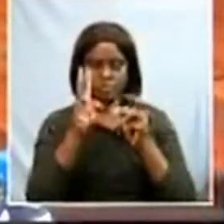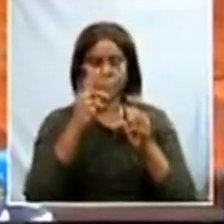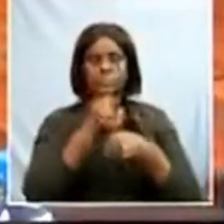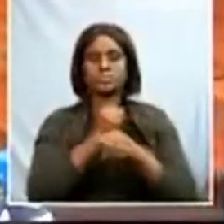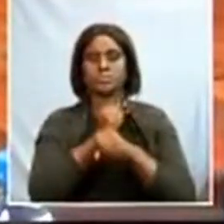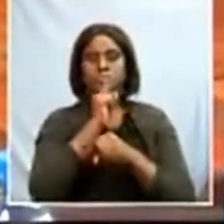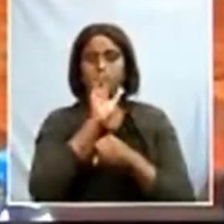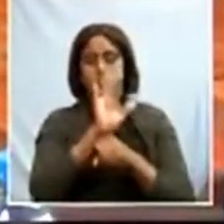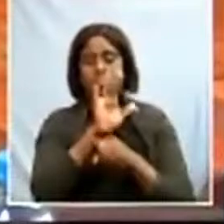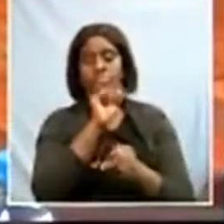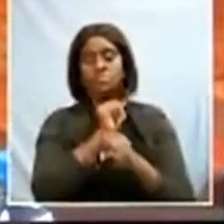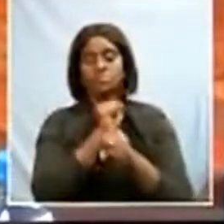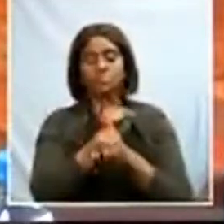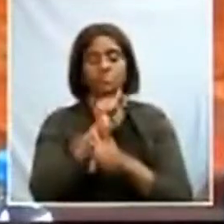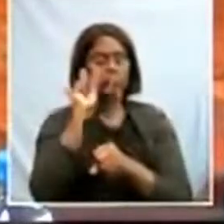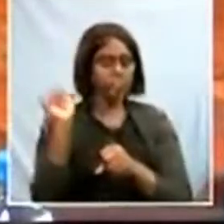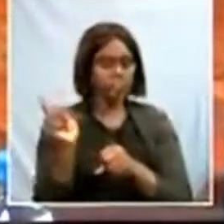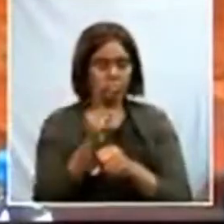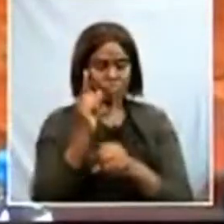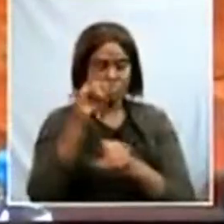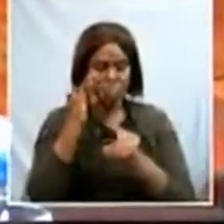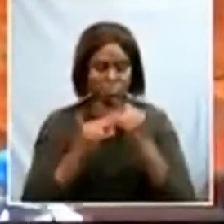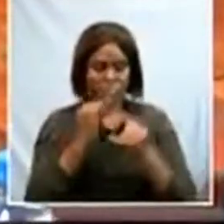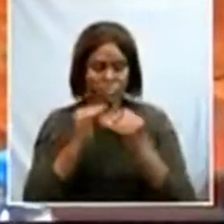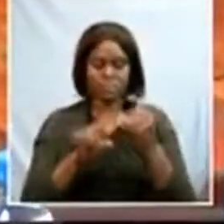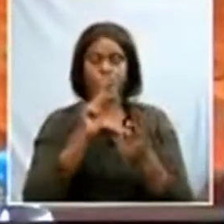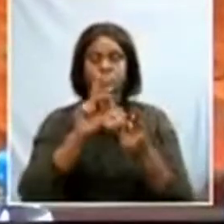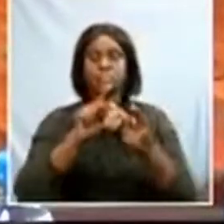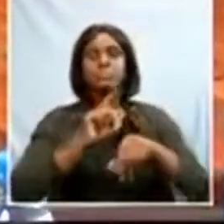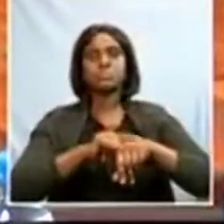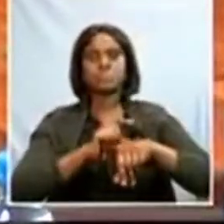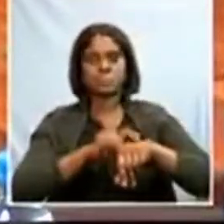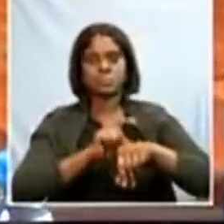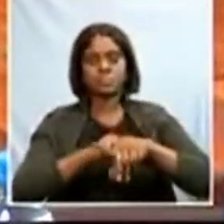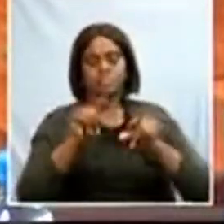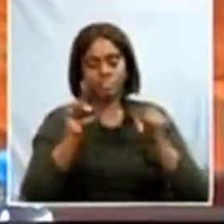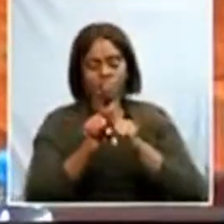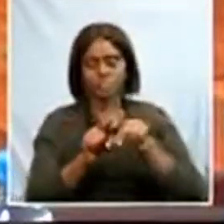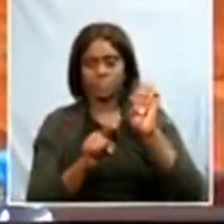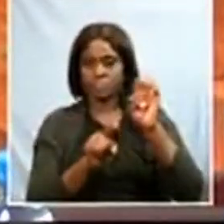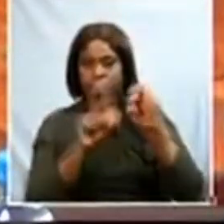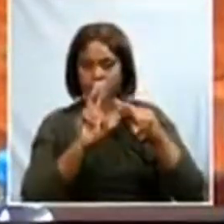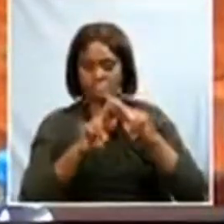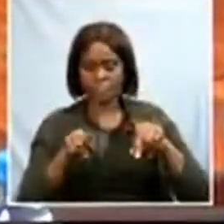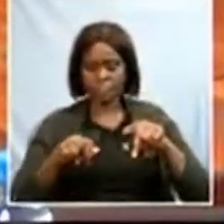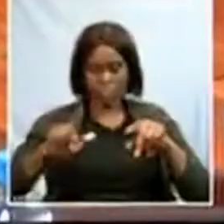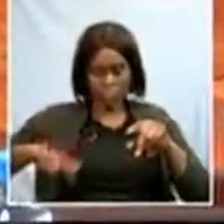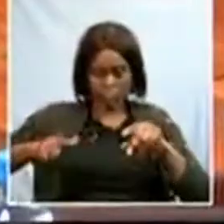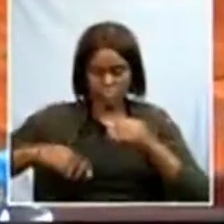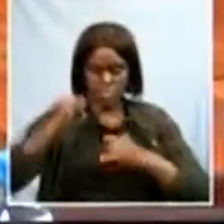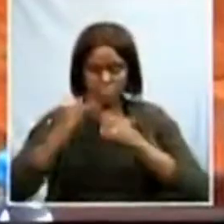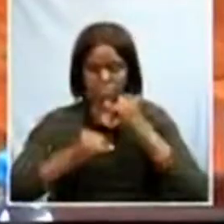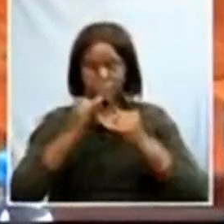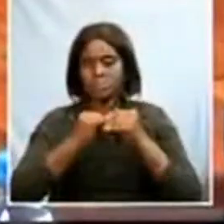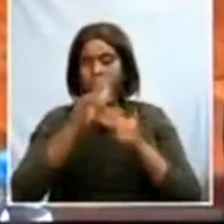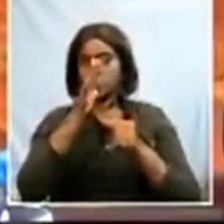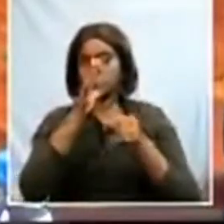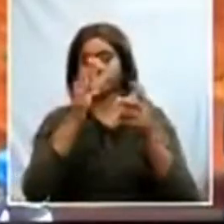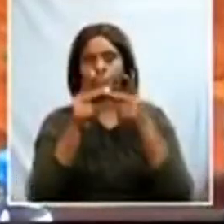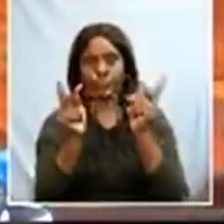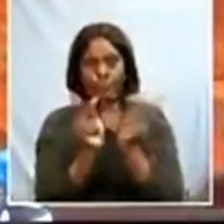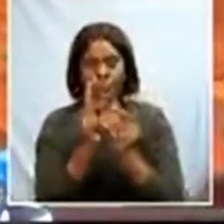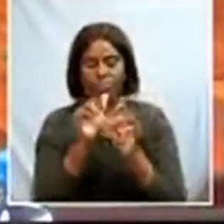ensure that the works are always completed on time. Query E, Chair, delayed completion of mother shelter at